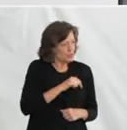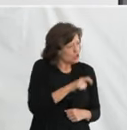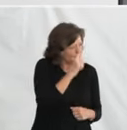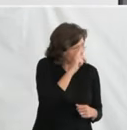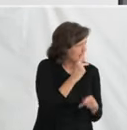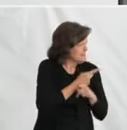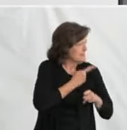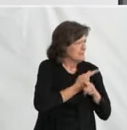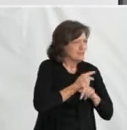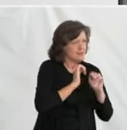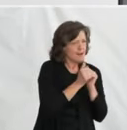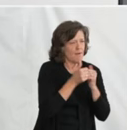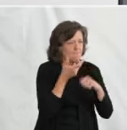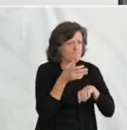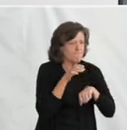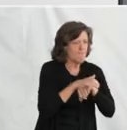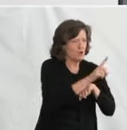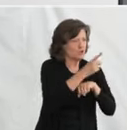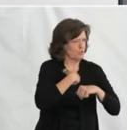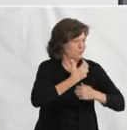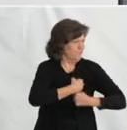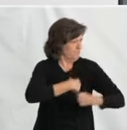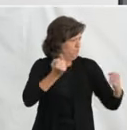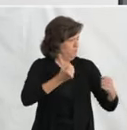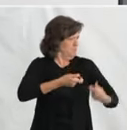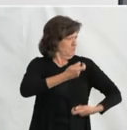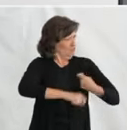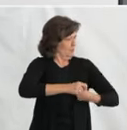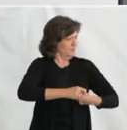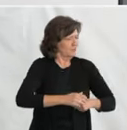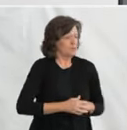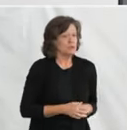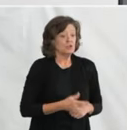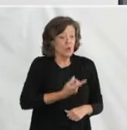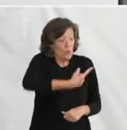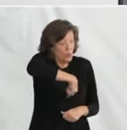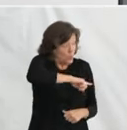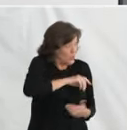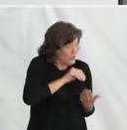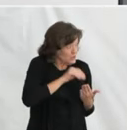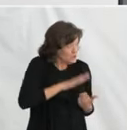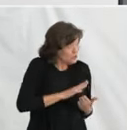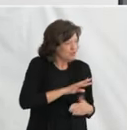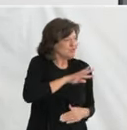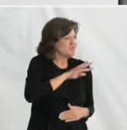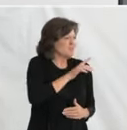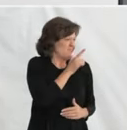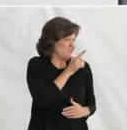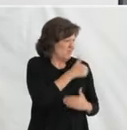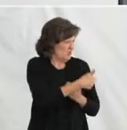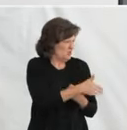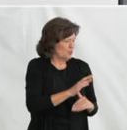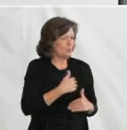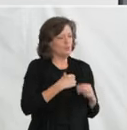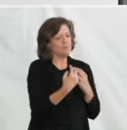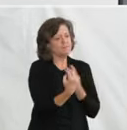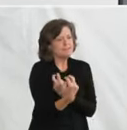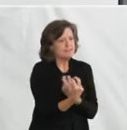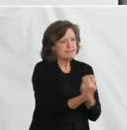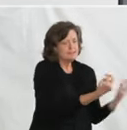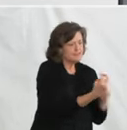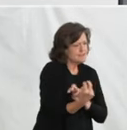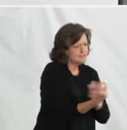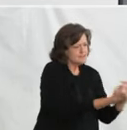in the lunchroom, and we would have these really deep intellectual arguments, really deep intellectual fourth grade arguments. I would